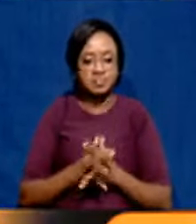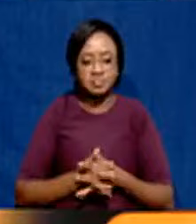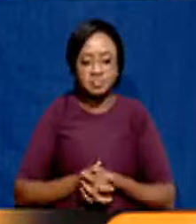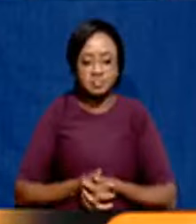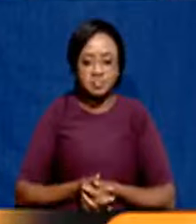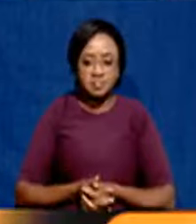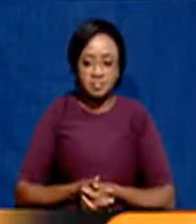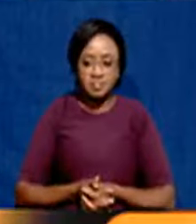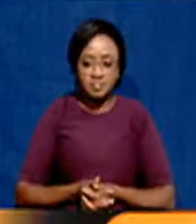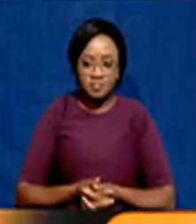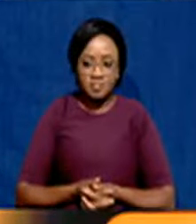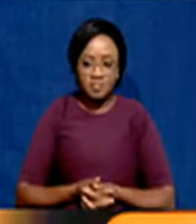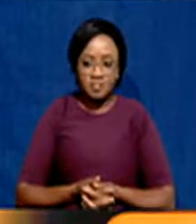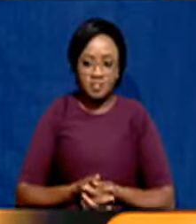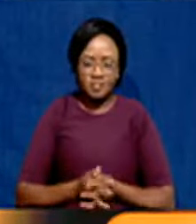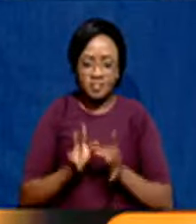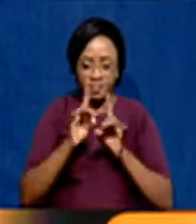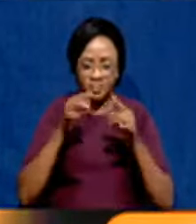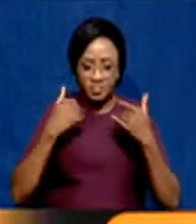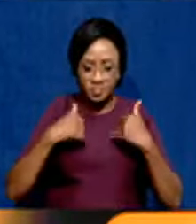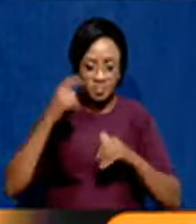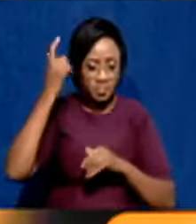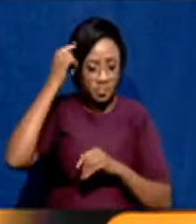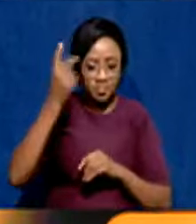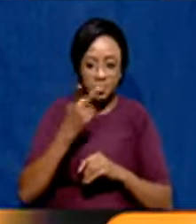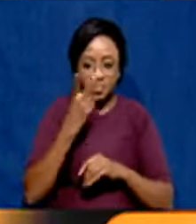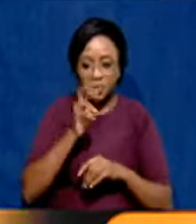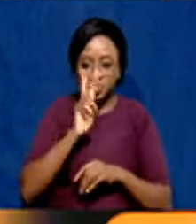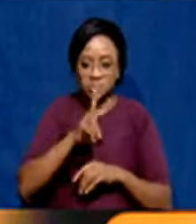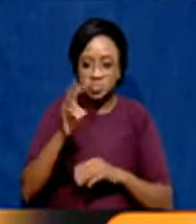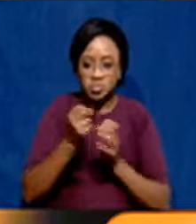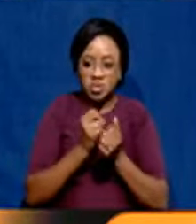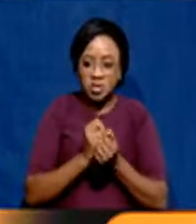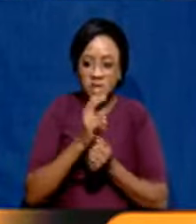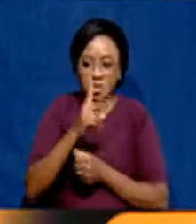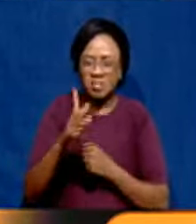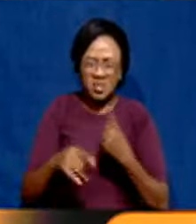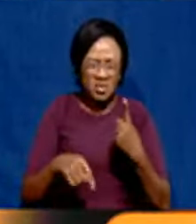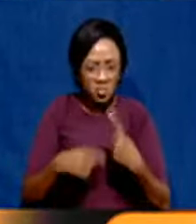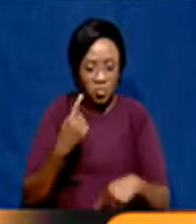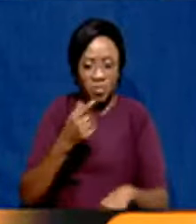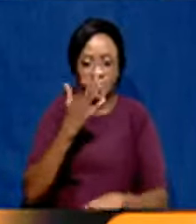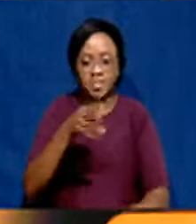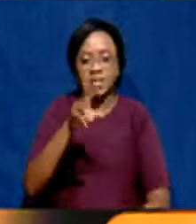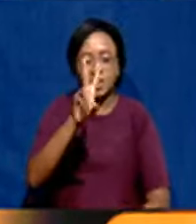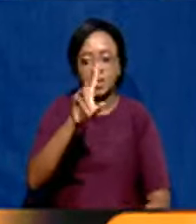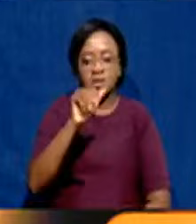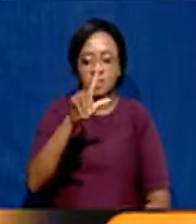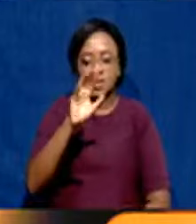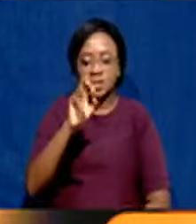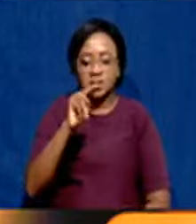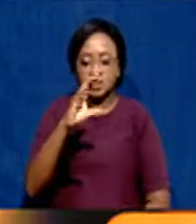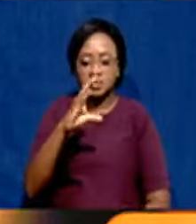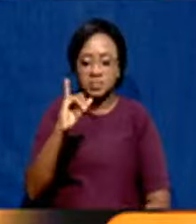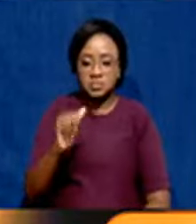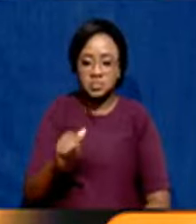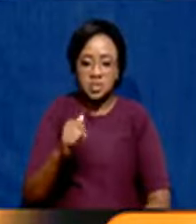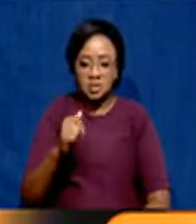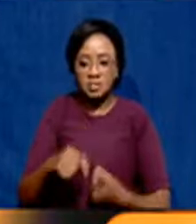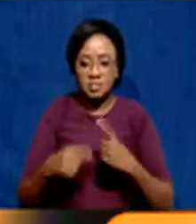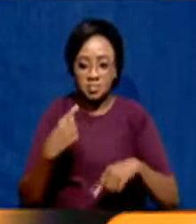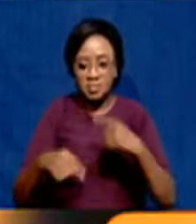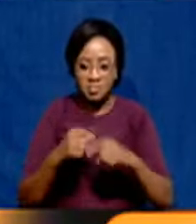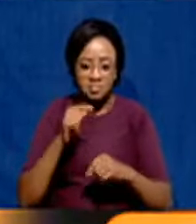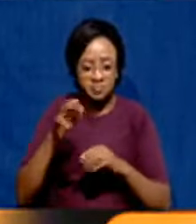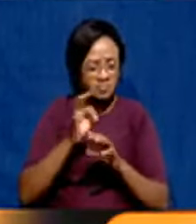loved. And remember, in 2022, in December, he won the Valencia Marathon at a time that was a course record. And it was the